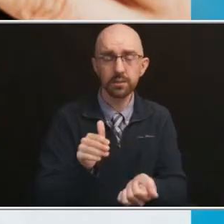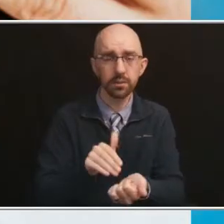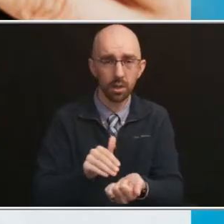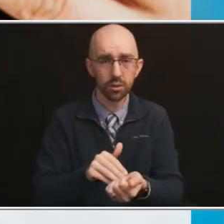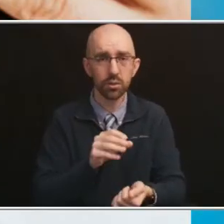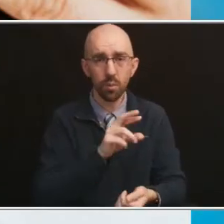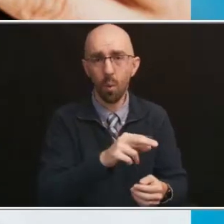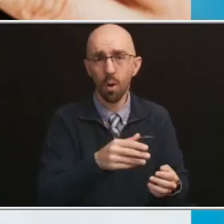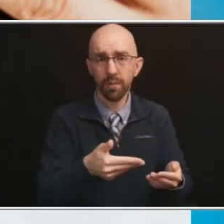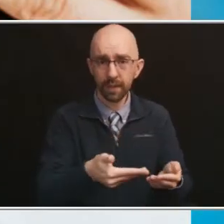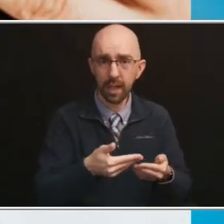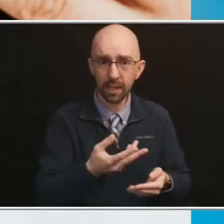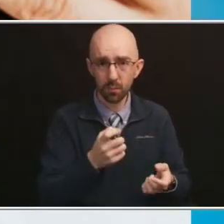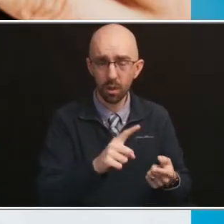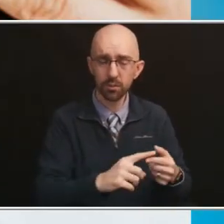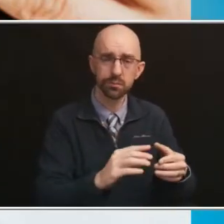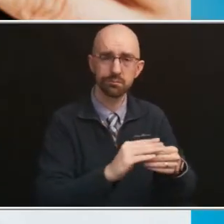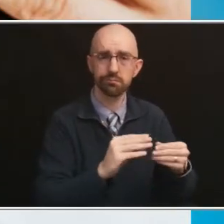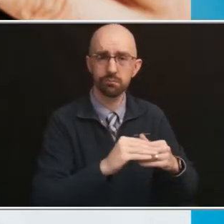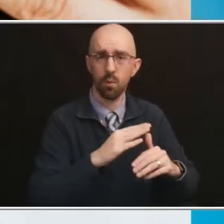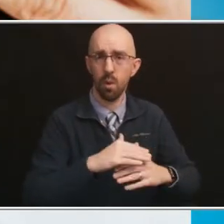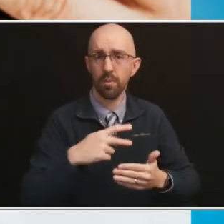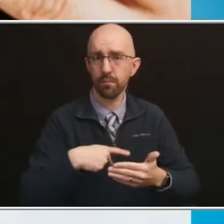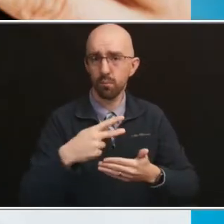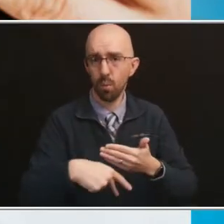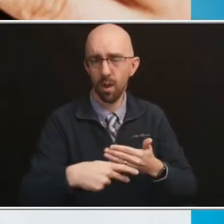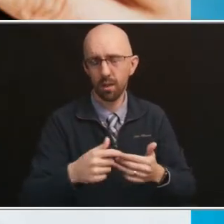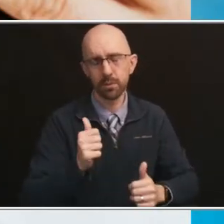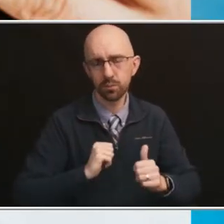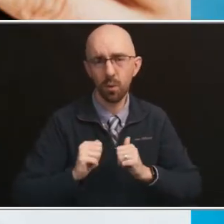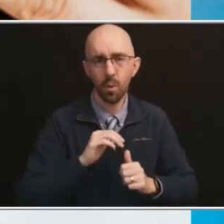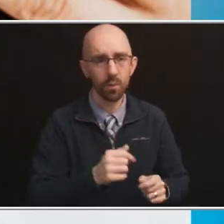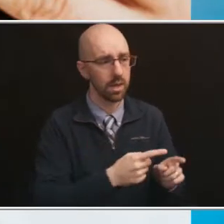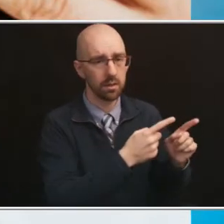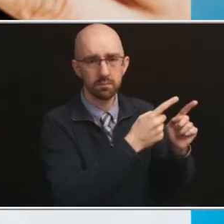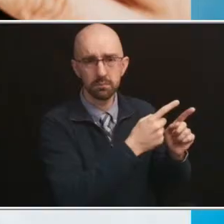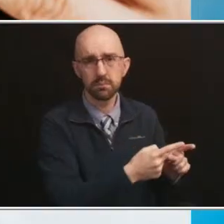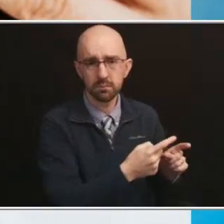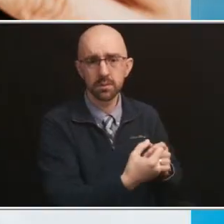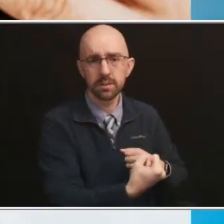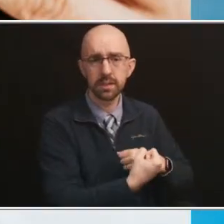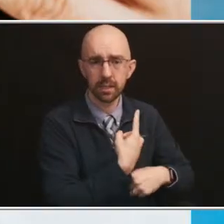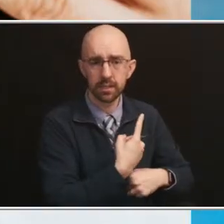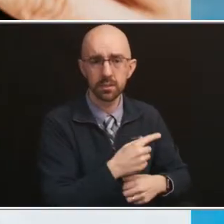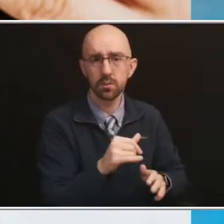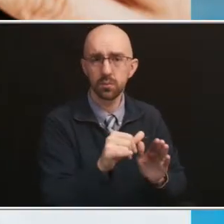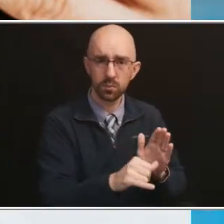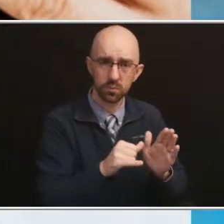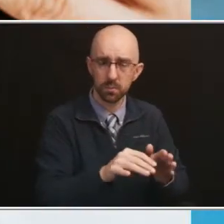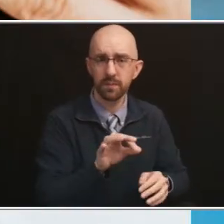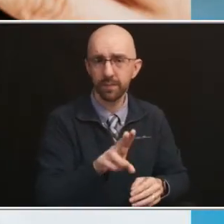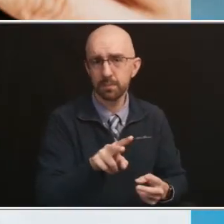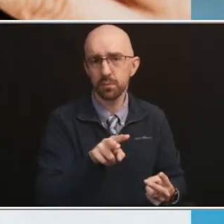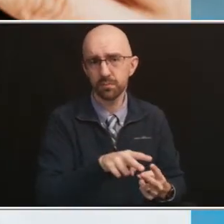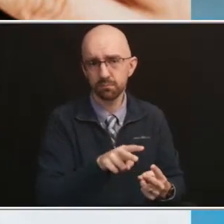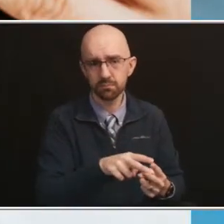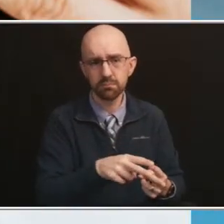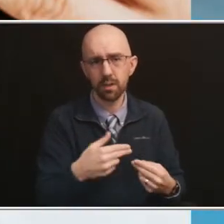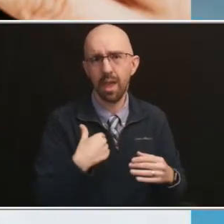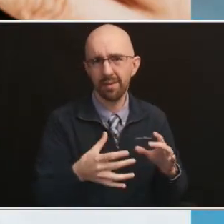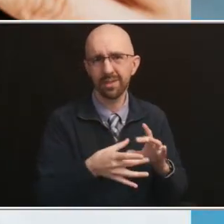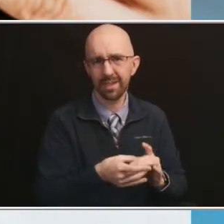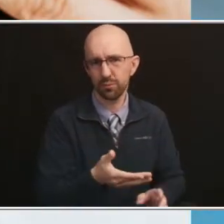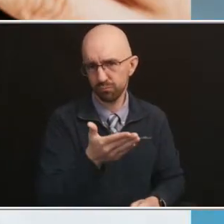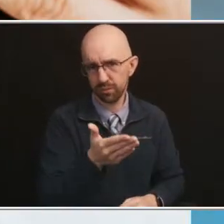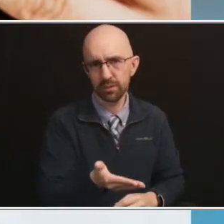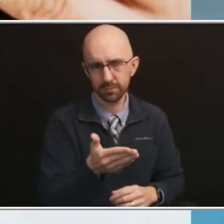to read out loud on this program, you can send that all to us right now on YouTube or Facebook. The links are right there on your screen. We love